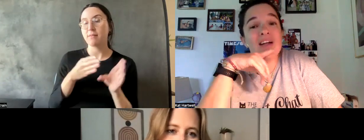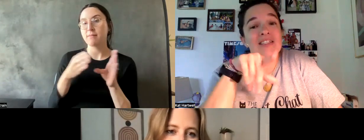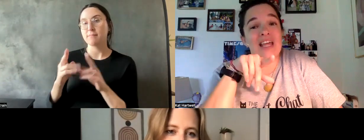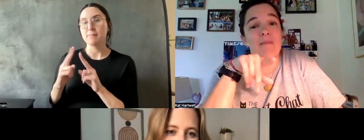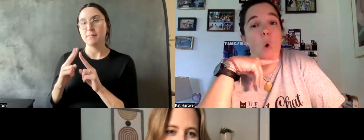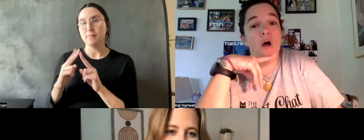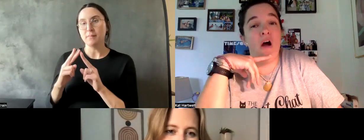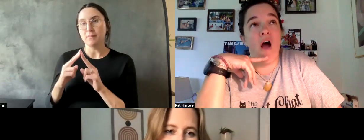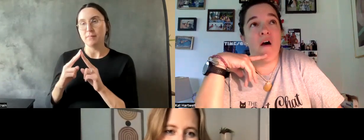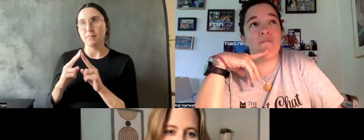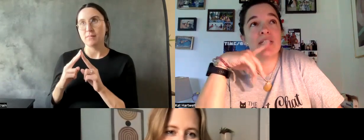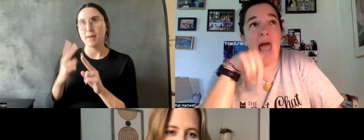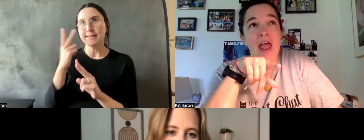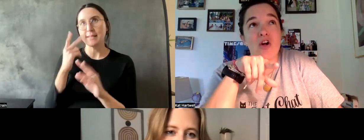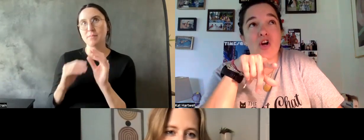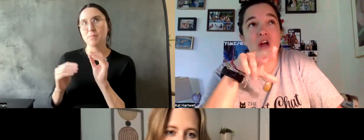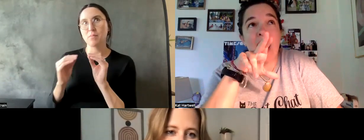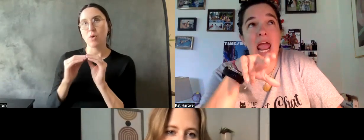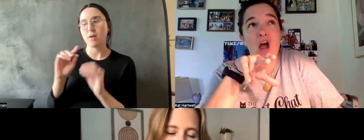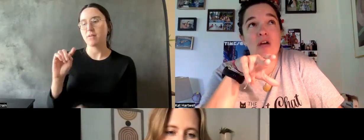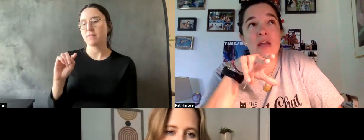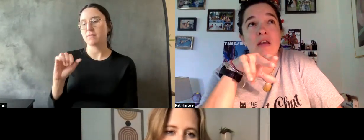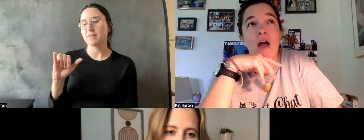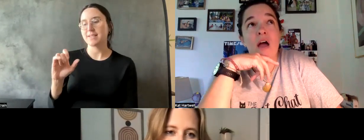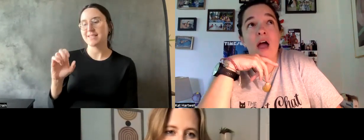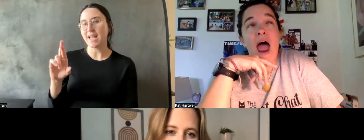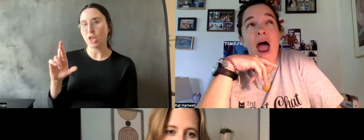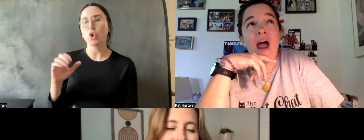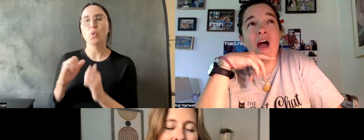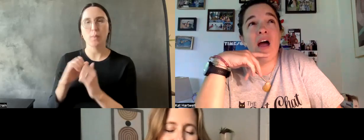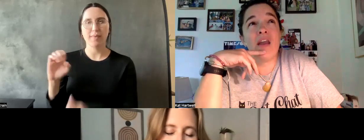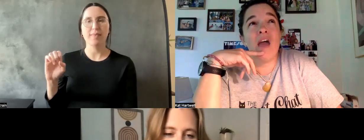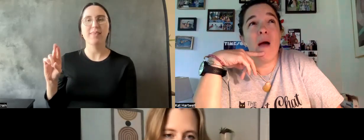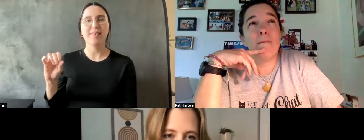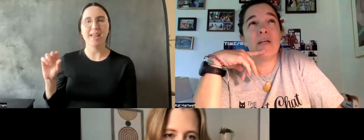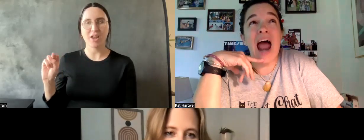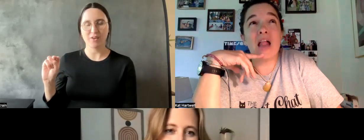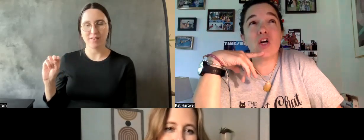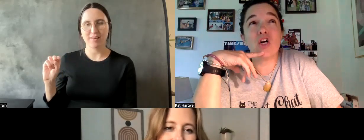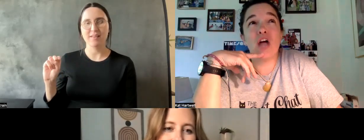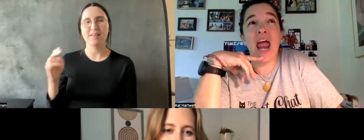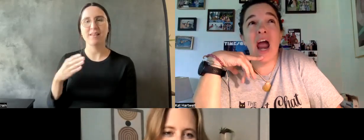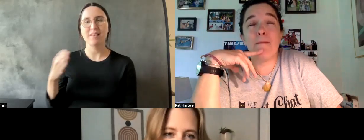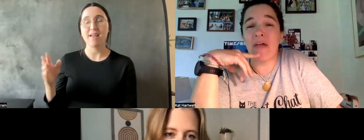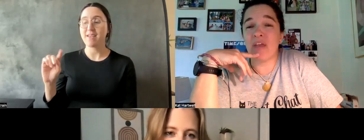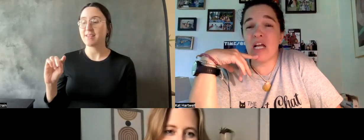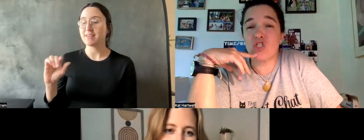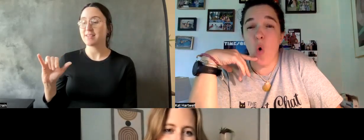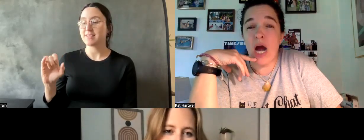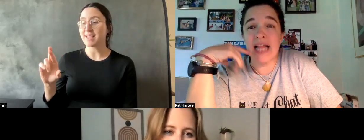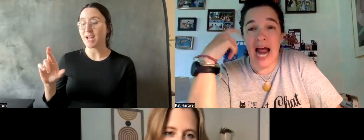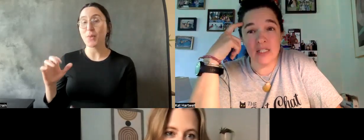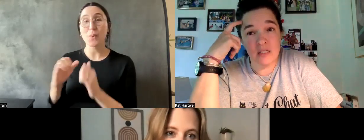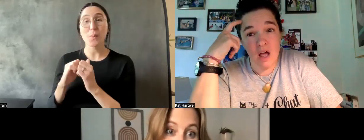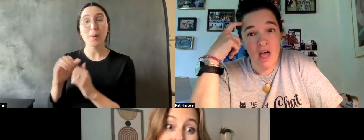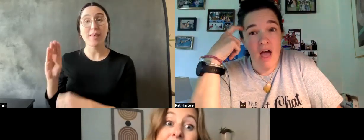I want to see more of Tyler and Aaron and Tyler and Bethany